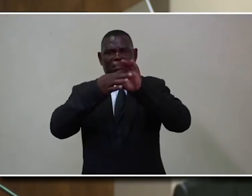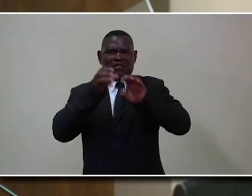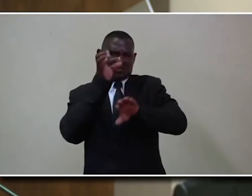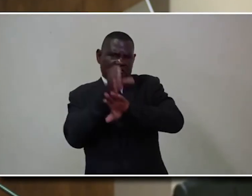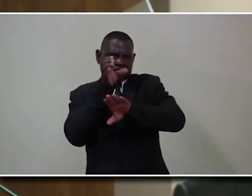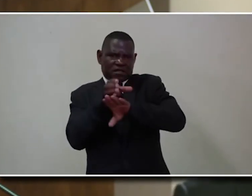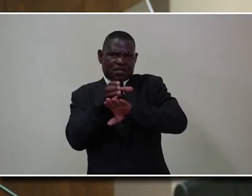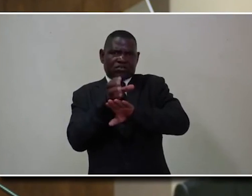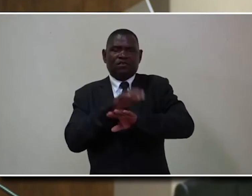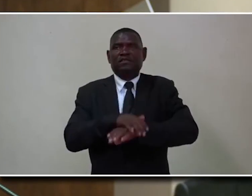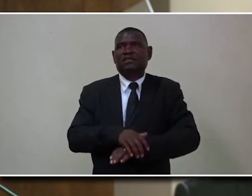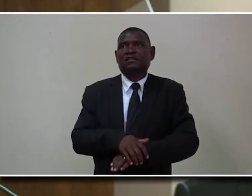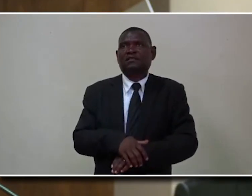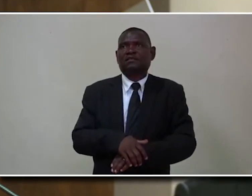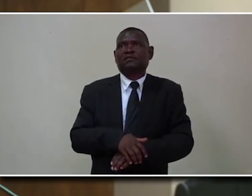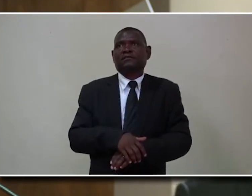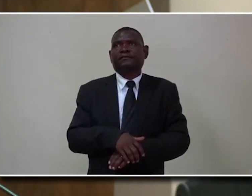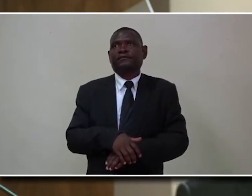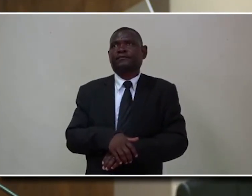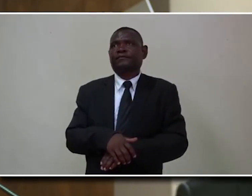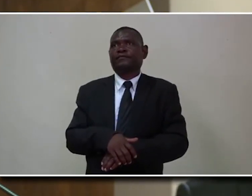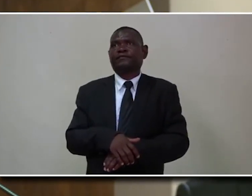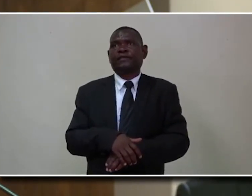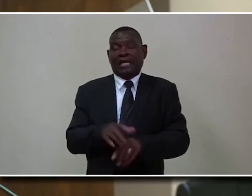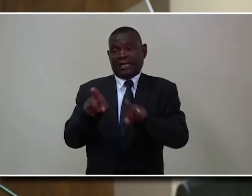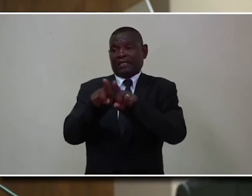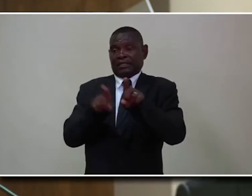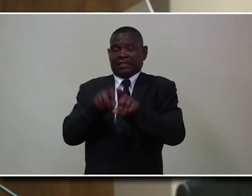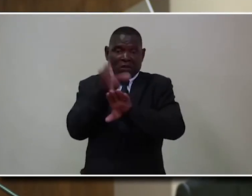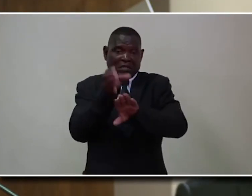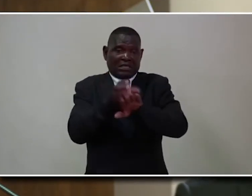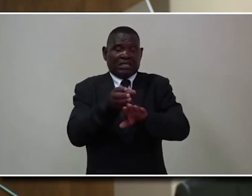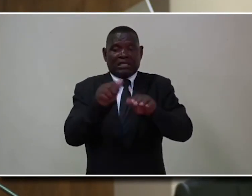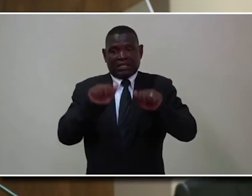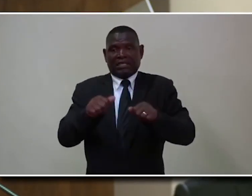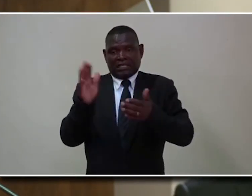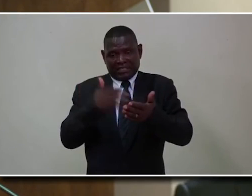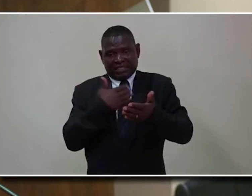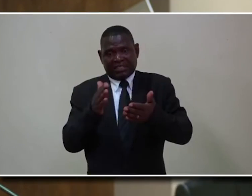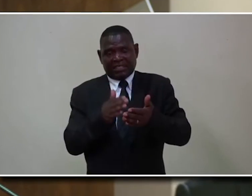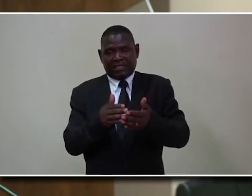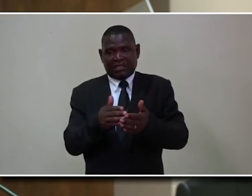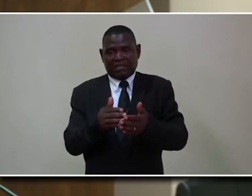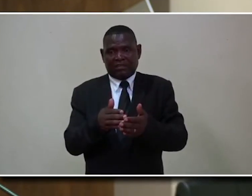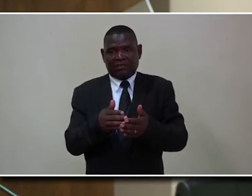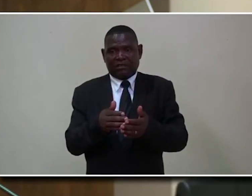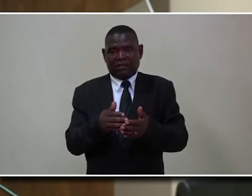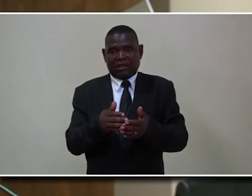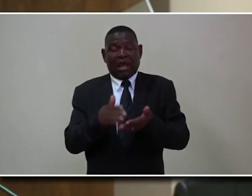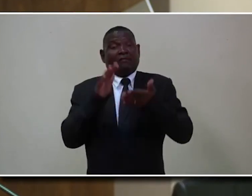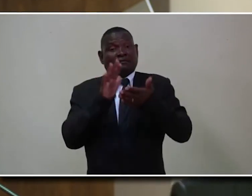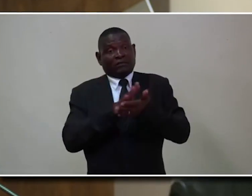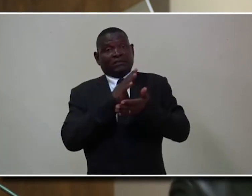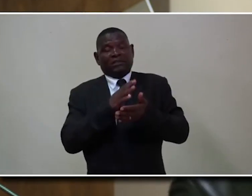ndiwo olumikizidwa ndi mpingo olumikizidwa. As a congregation, we're going to sing Hark the Herald Angels